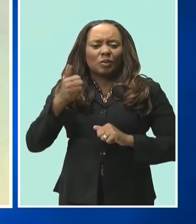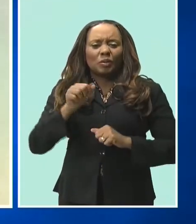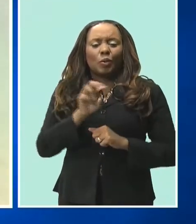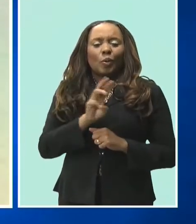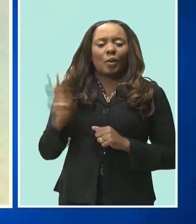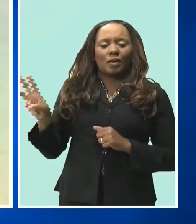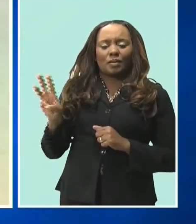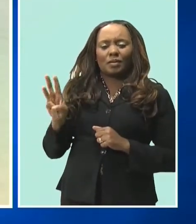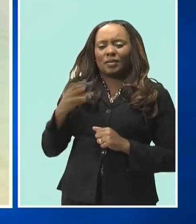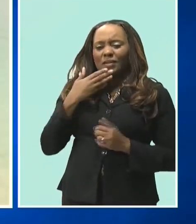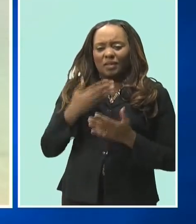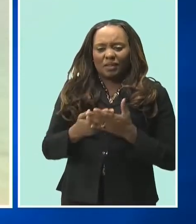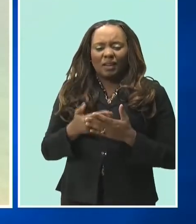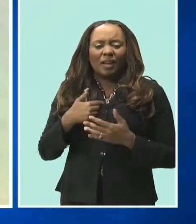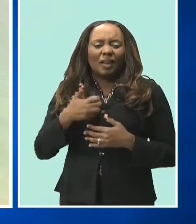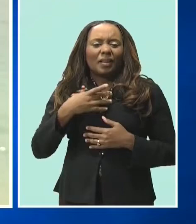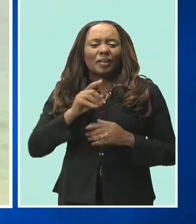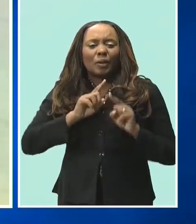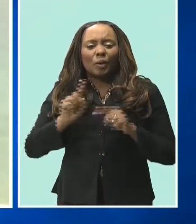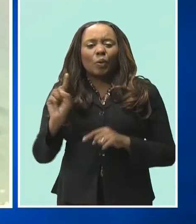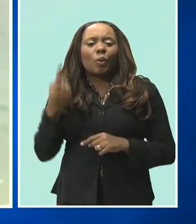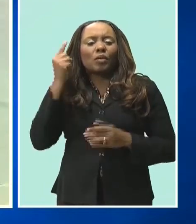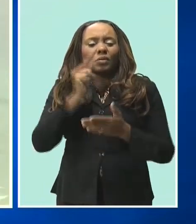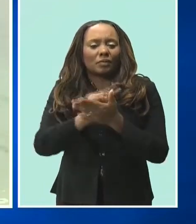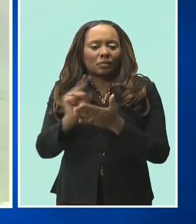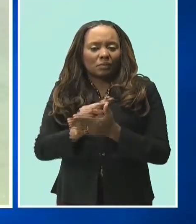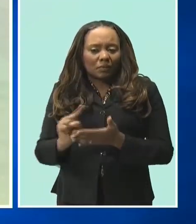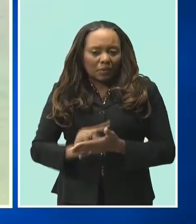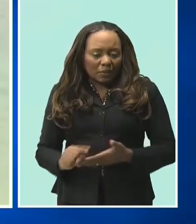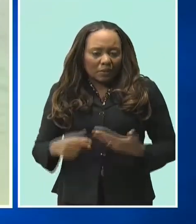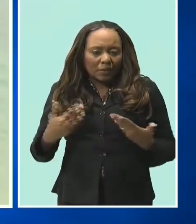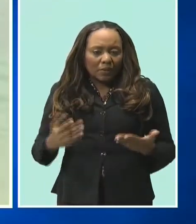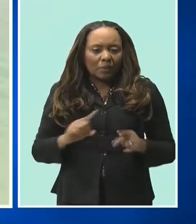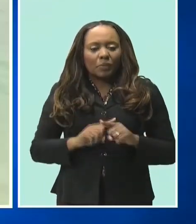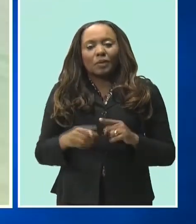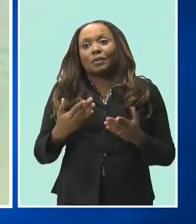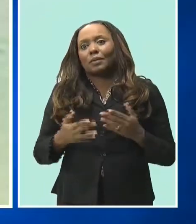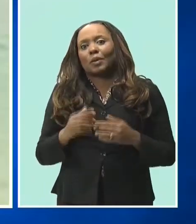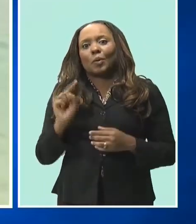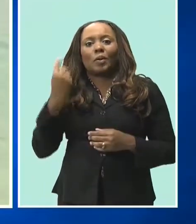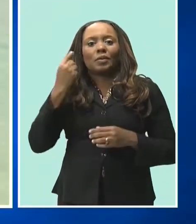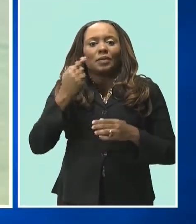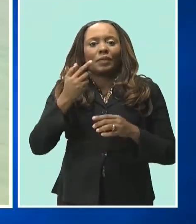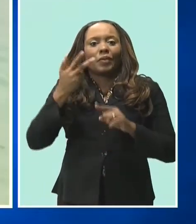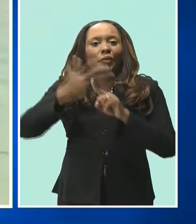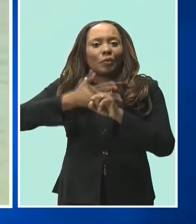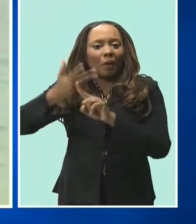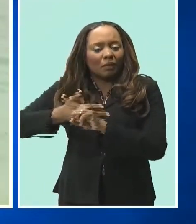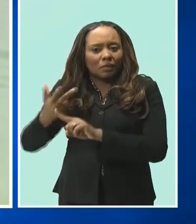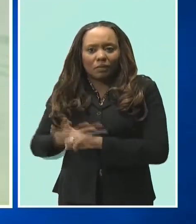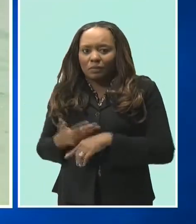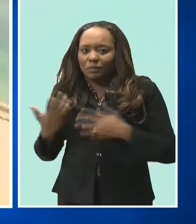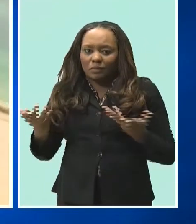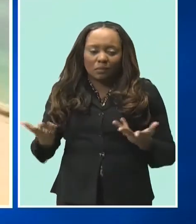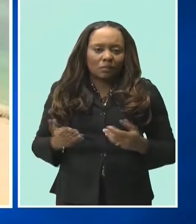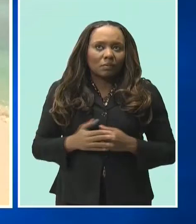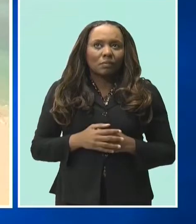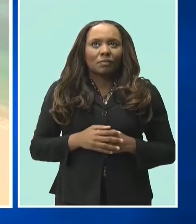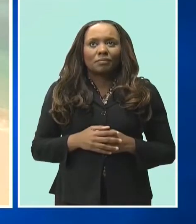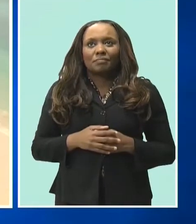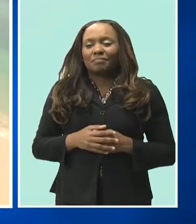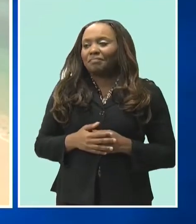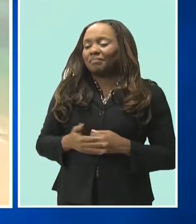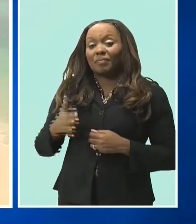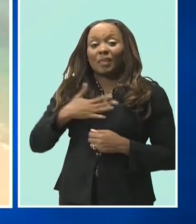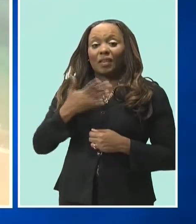could get to the beach at least once a week, but it turns out to be more like once every 3 months or something like that. So. My favorite beach